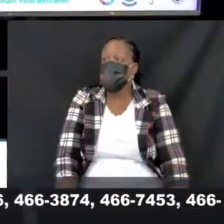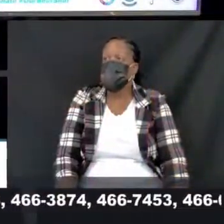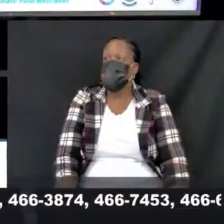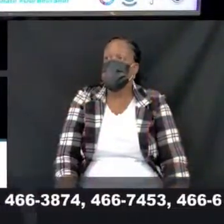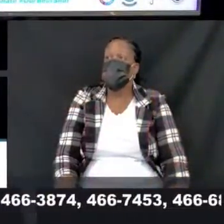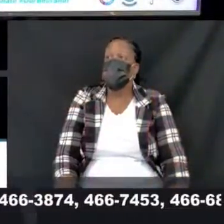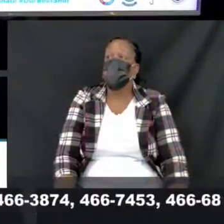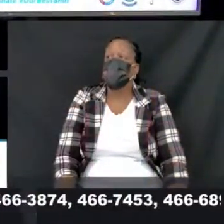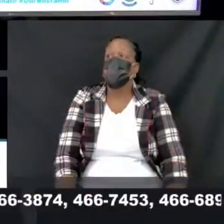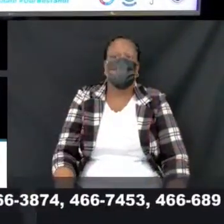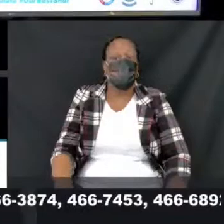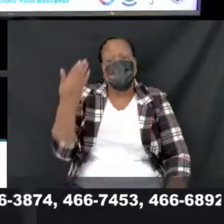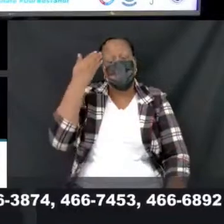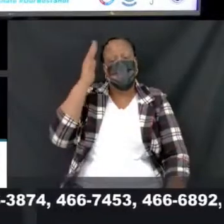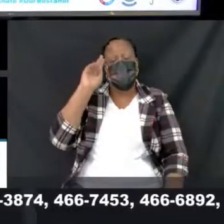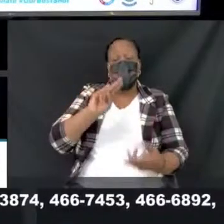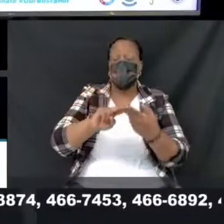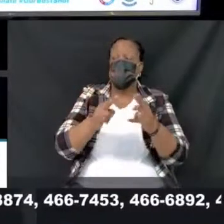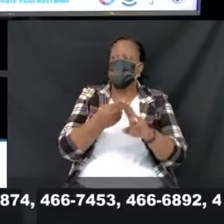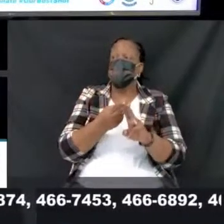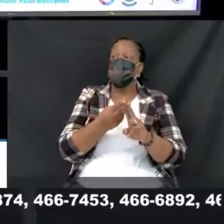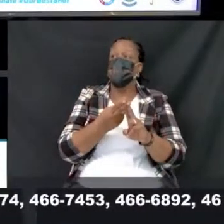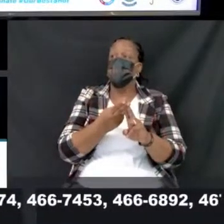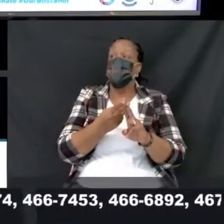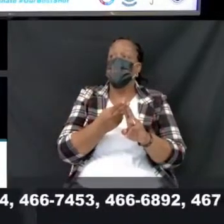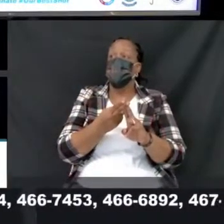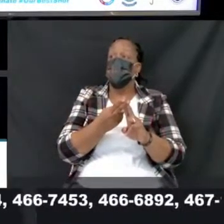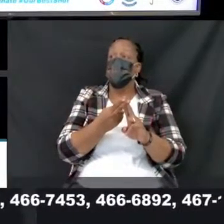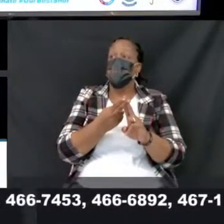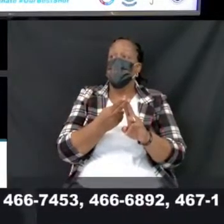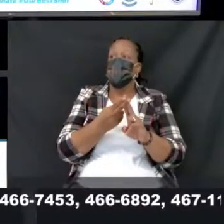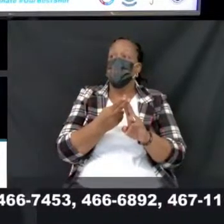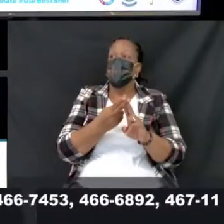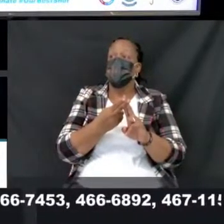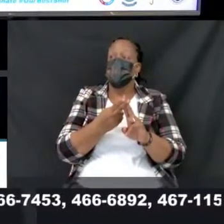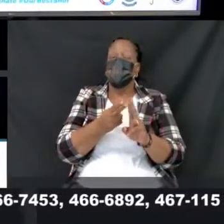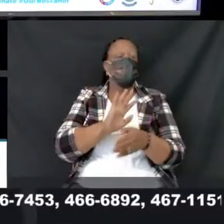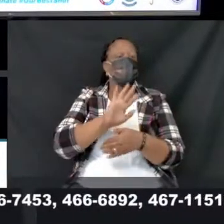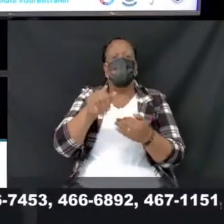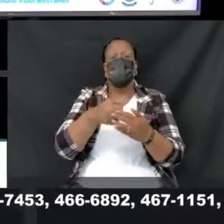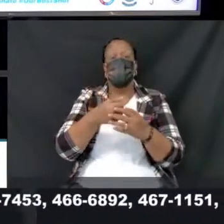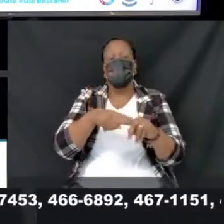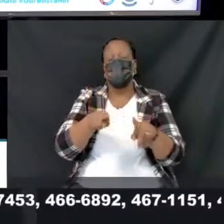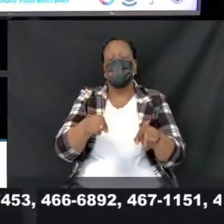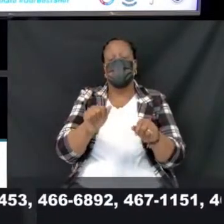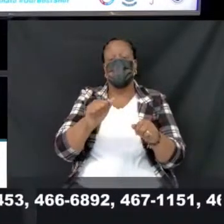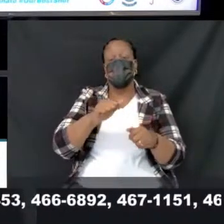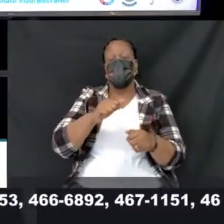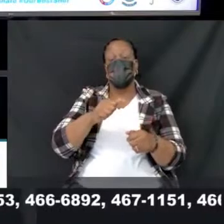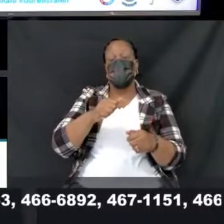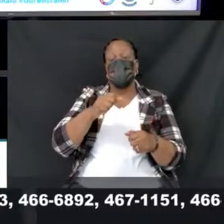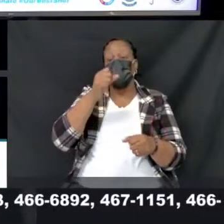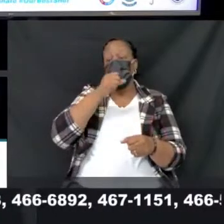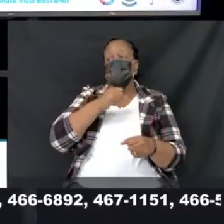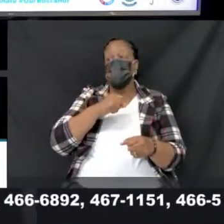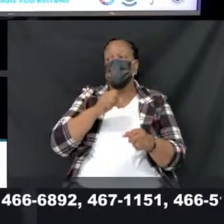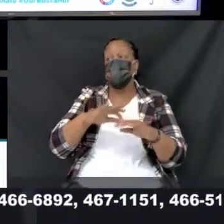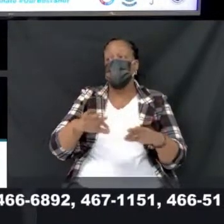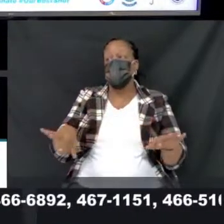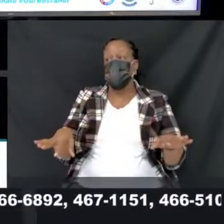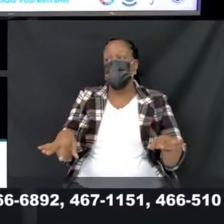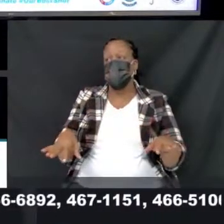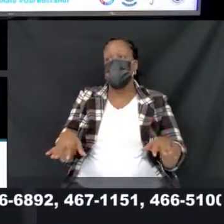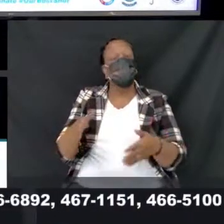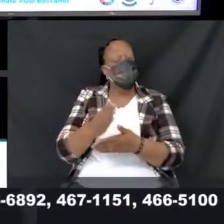I don't have the exact figures, but we know that no age group has been immune. We have had children